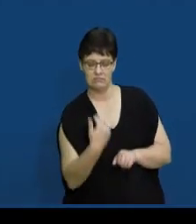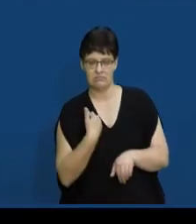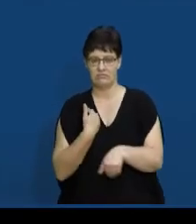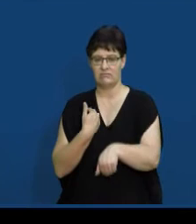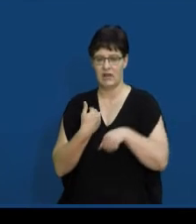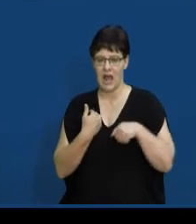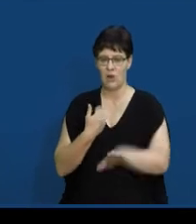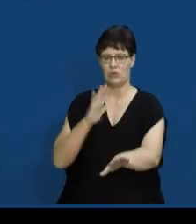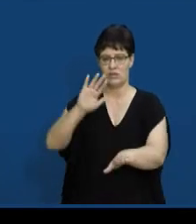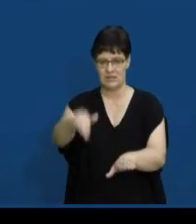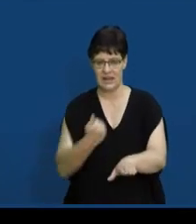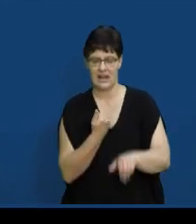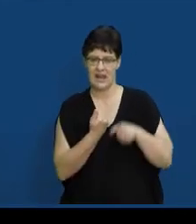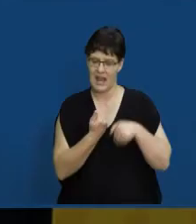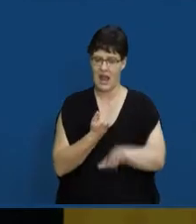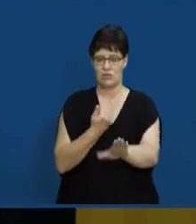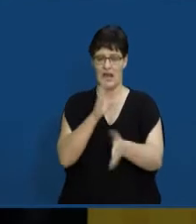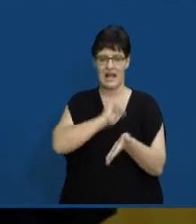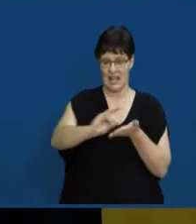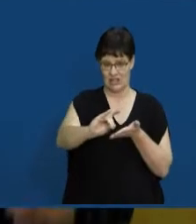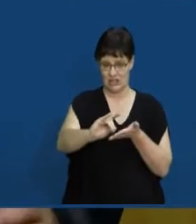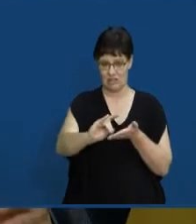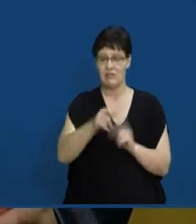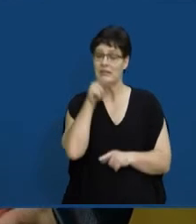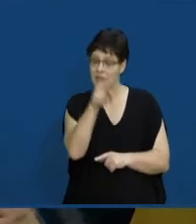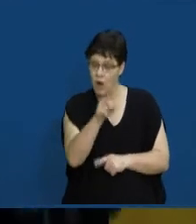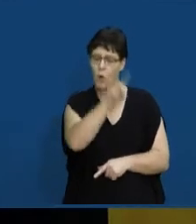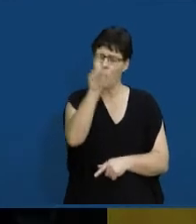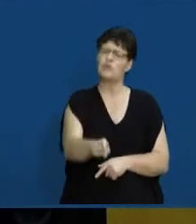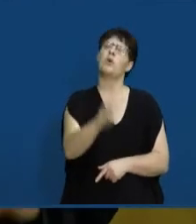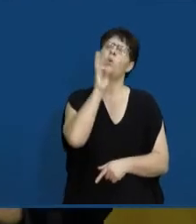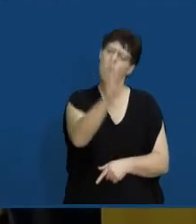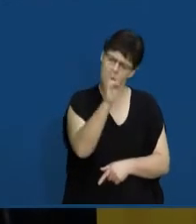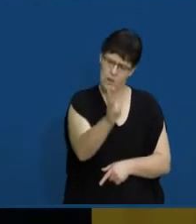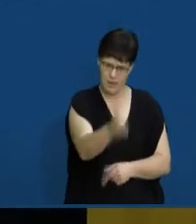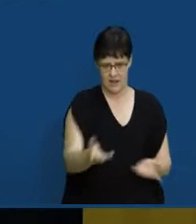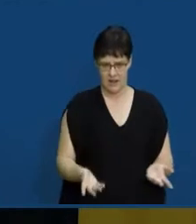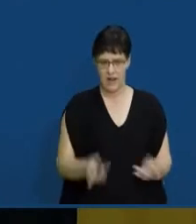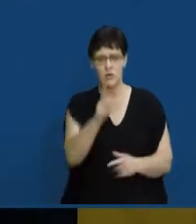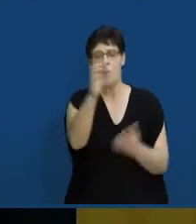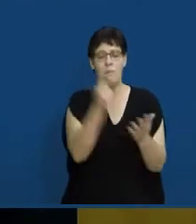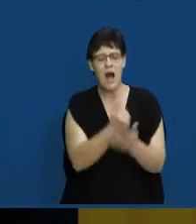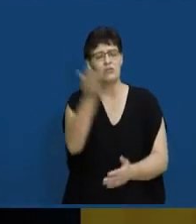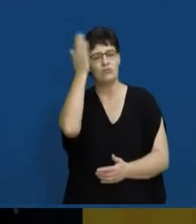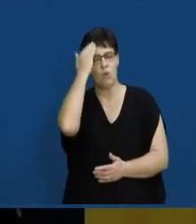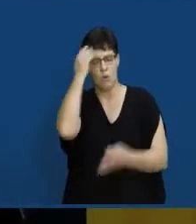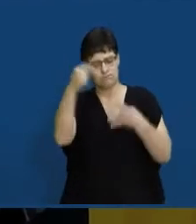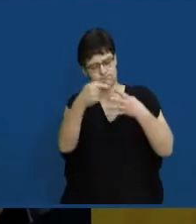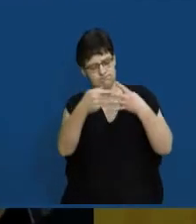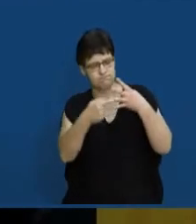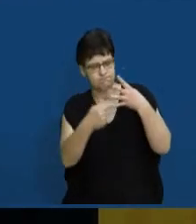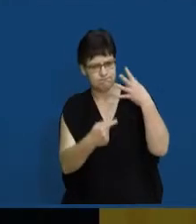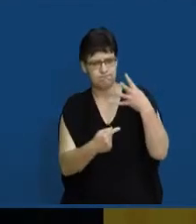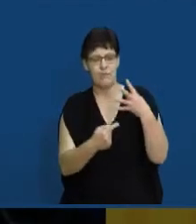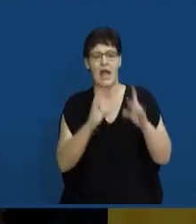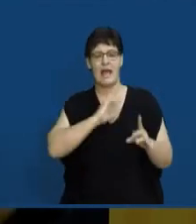statements. Now remember, this is a definite question. And here you need to know all parts of the cash flow